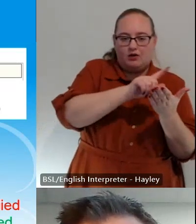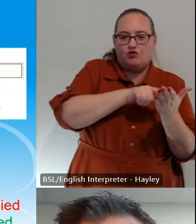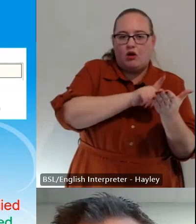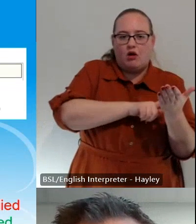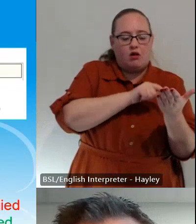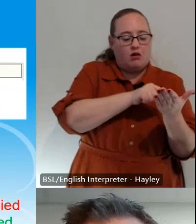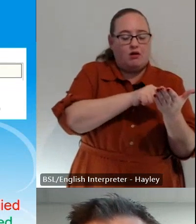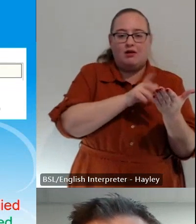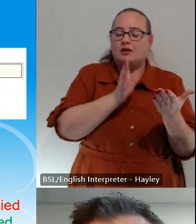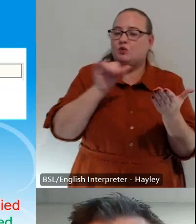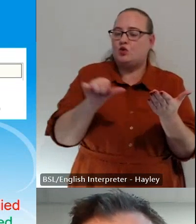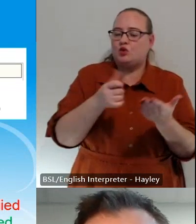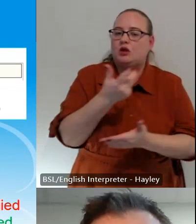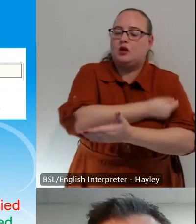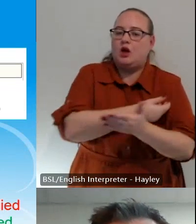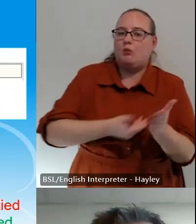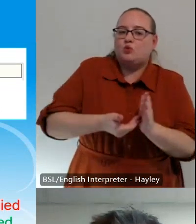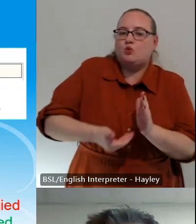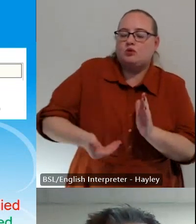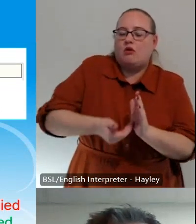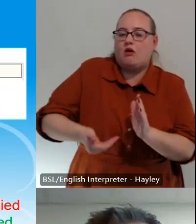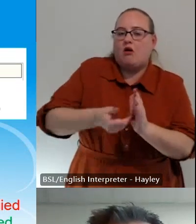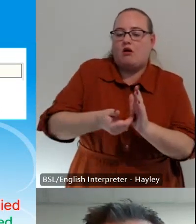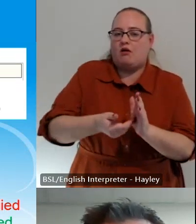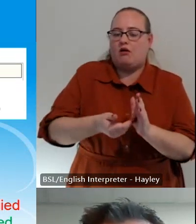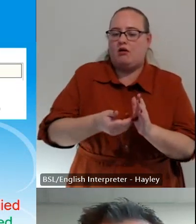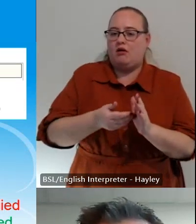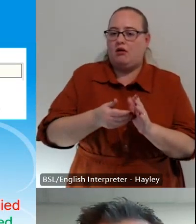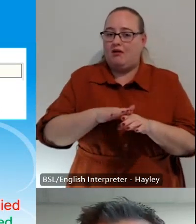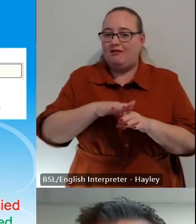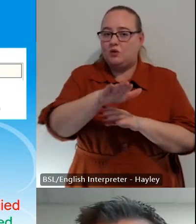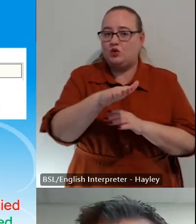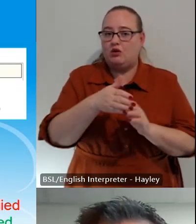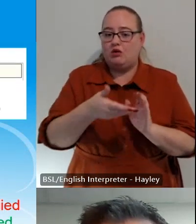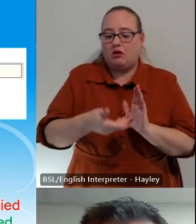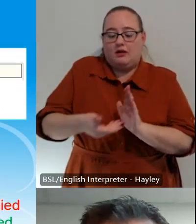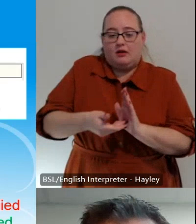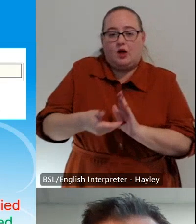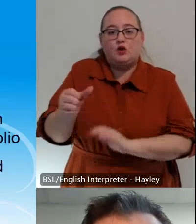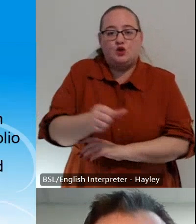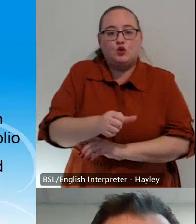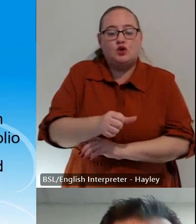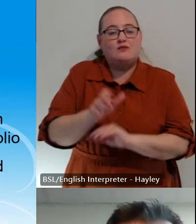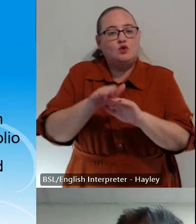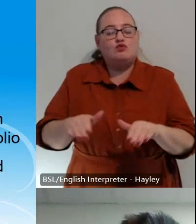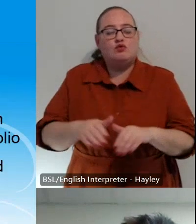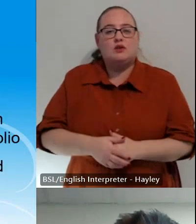influenza on an annual basis, needs to be topped up in children going forward. And sadly, in the UK and other countries, that's just not